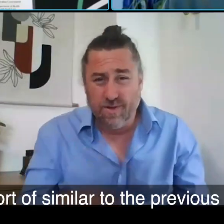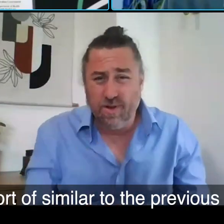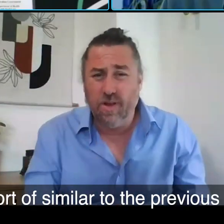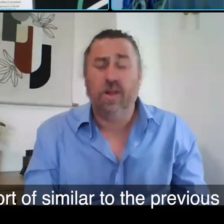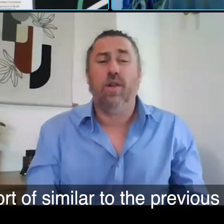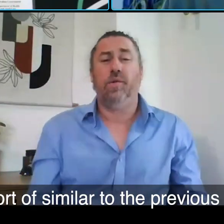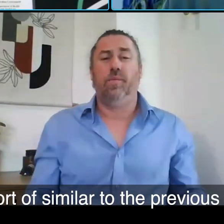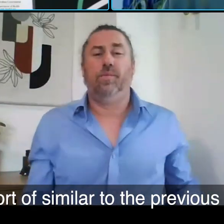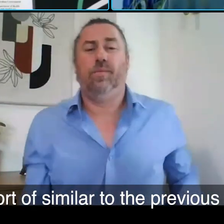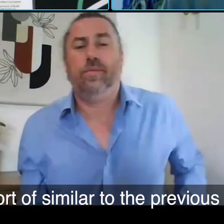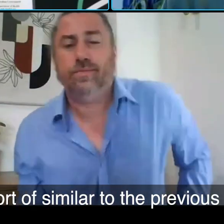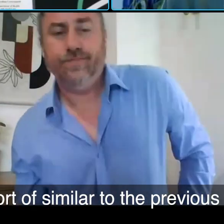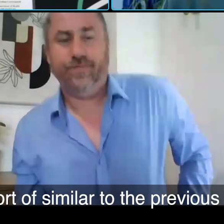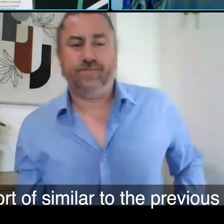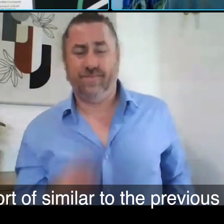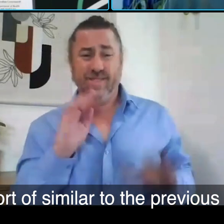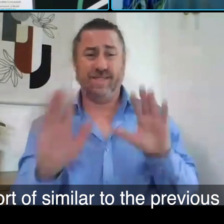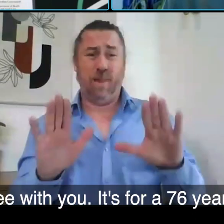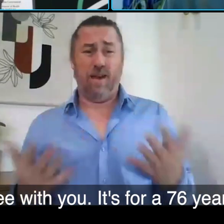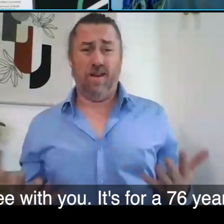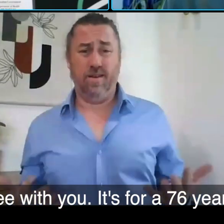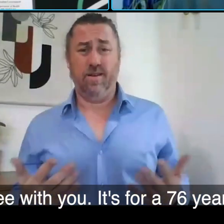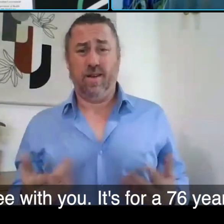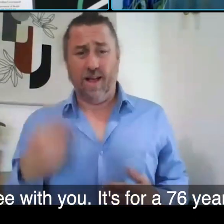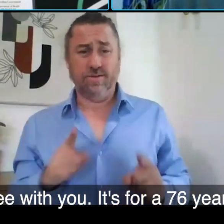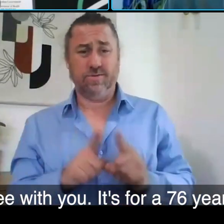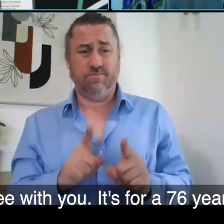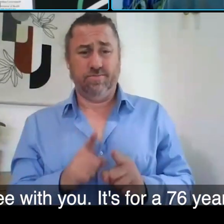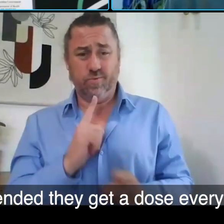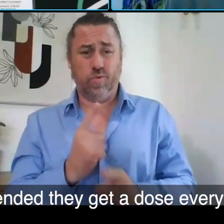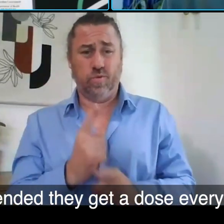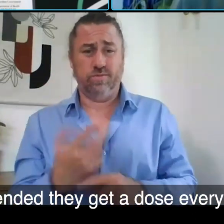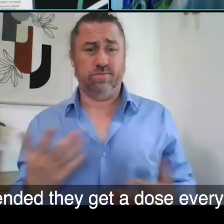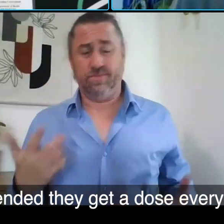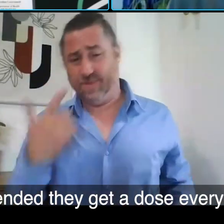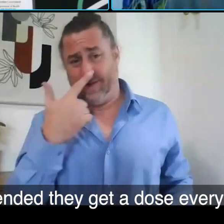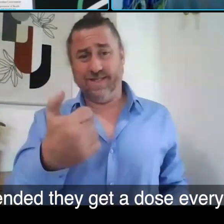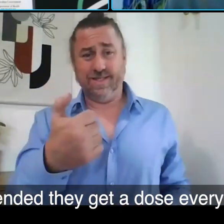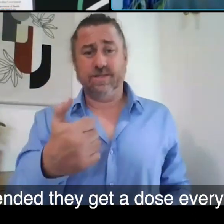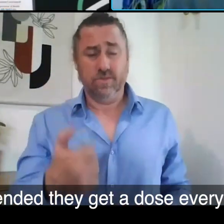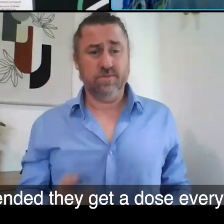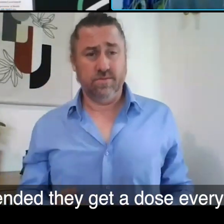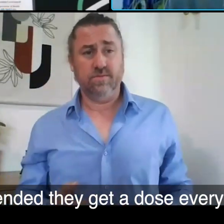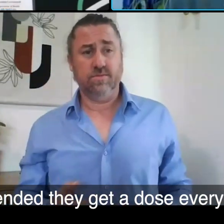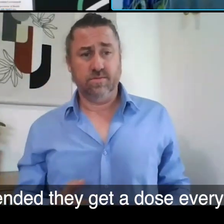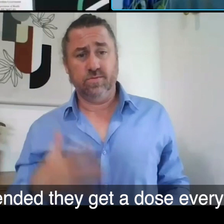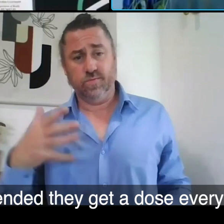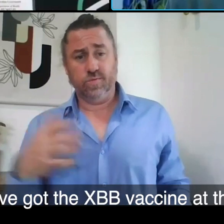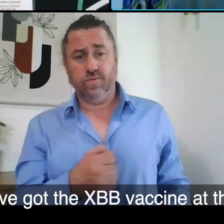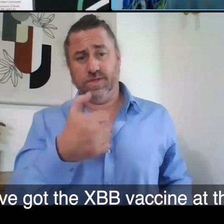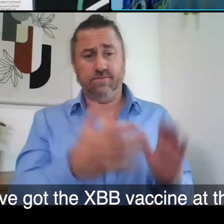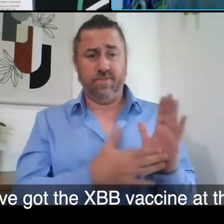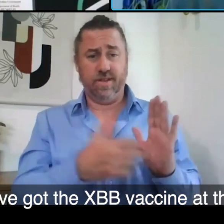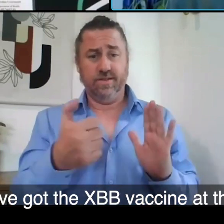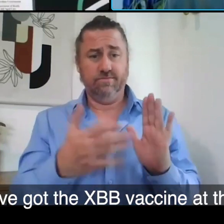Yeah, no, I think it's sort of similar to the previous discussion. I agree with you. It's for a 76-year-old, it's recommended they get a dose every 6